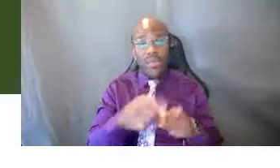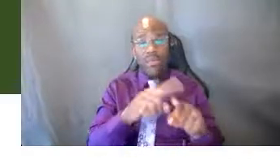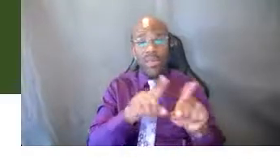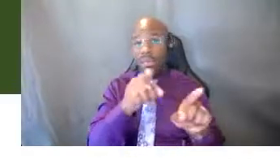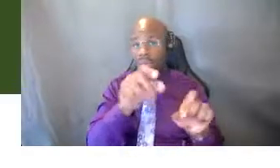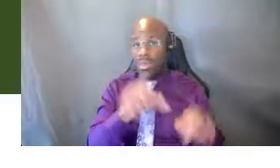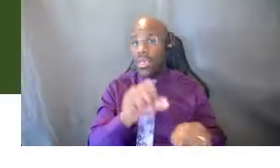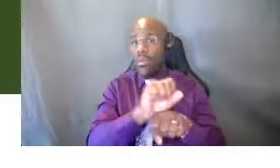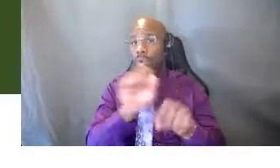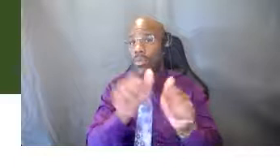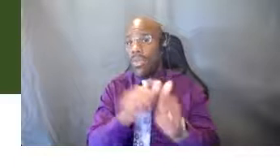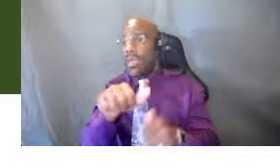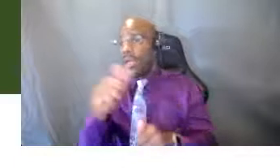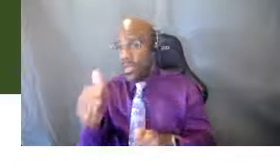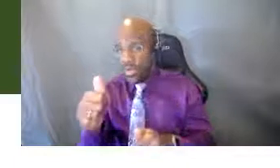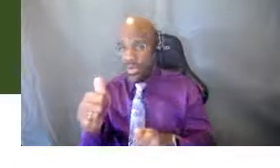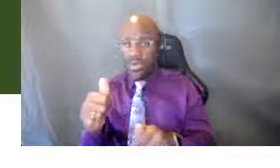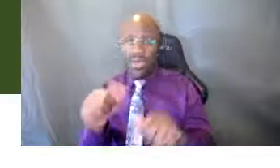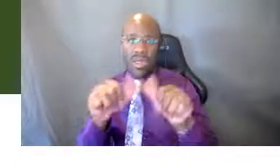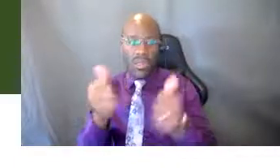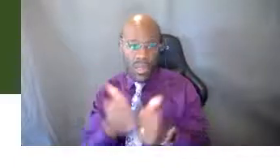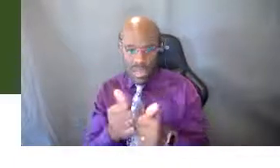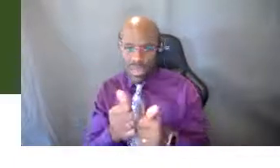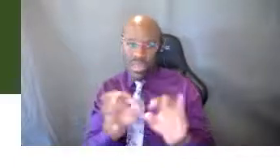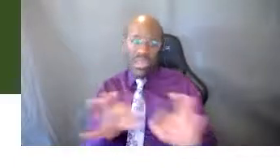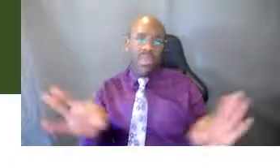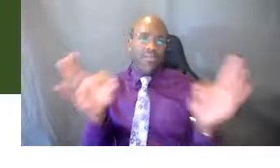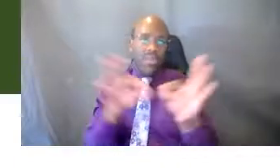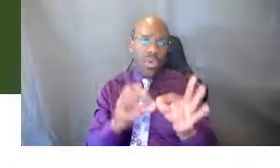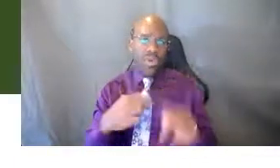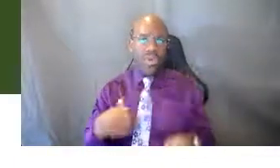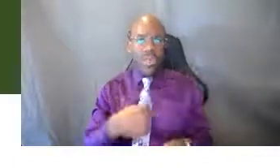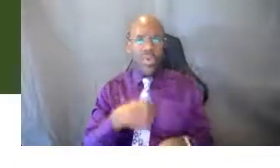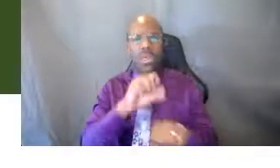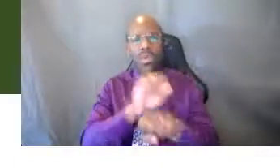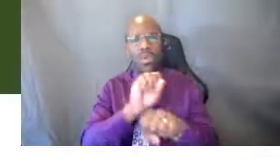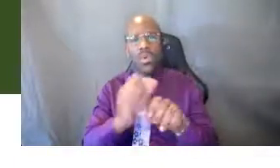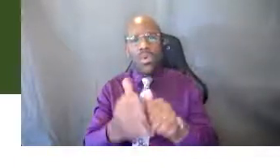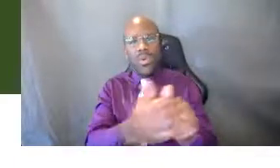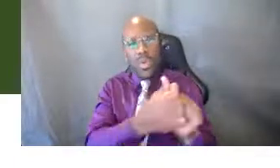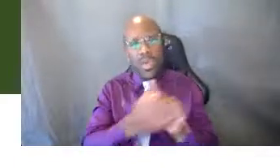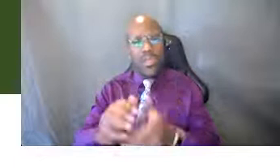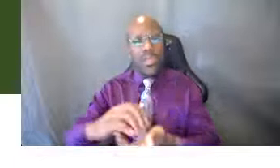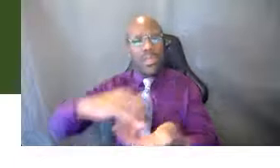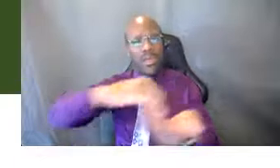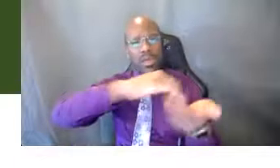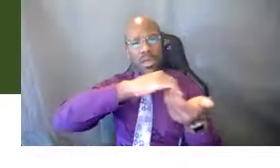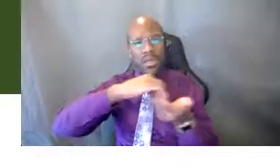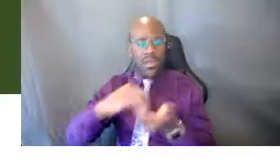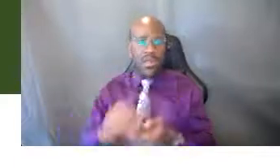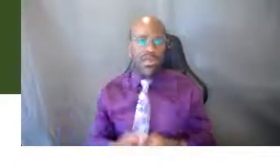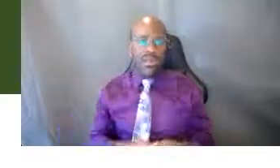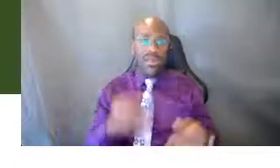as a community. And then the last thing I'll say is vote. That's very